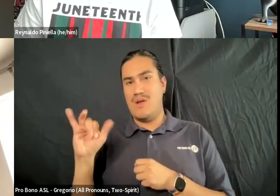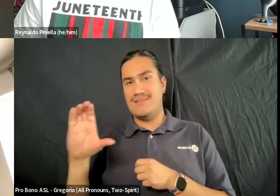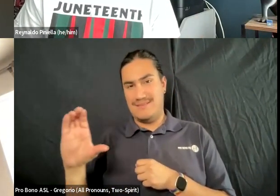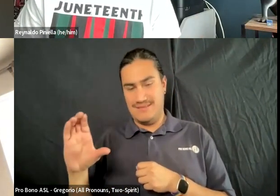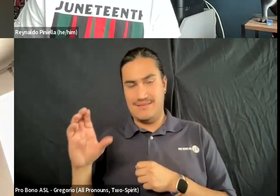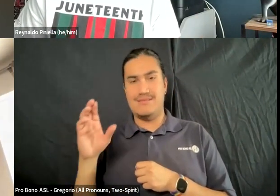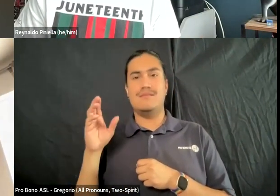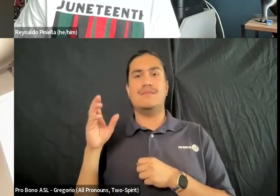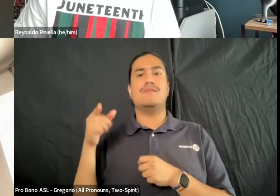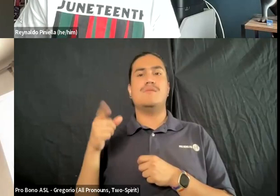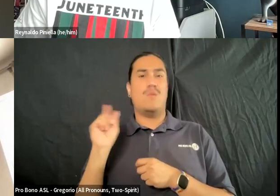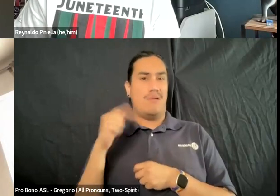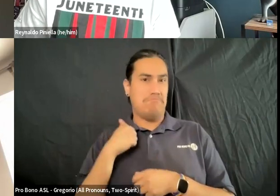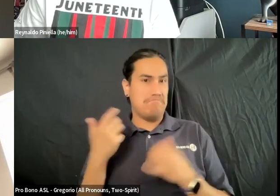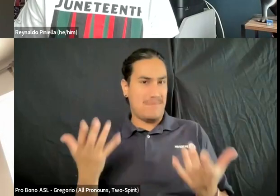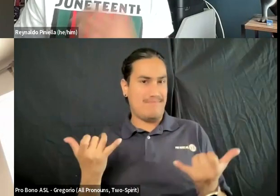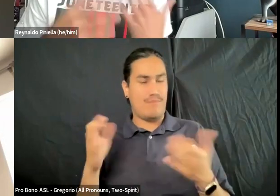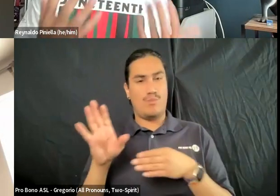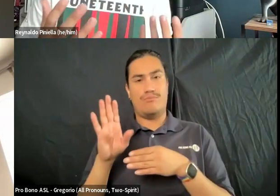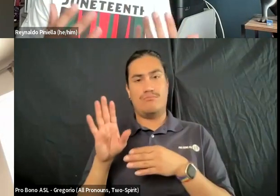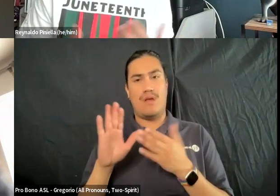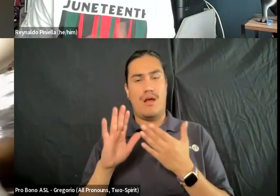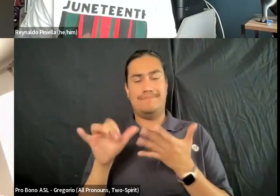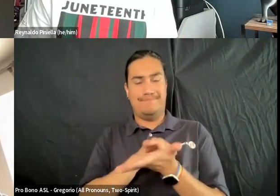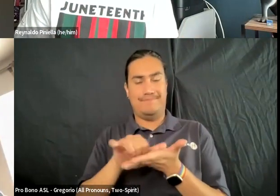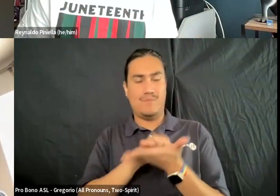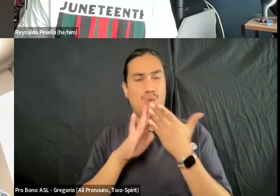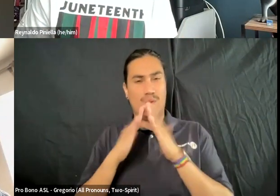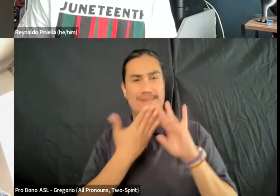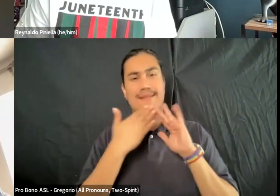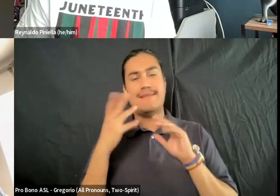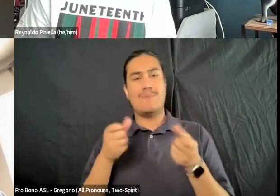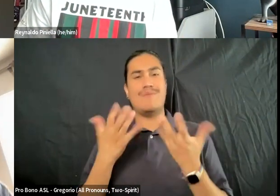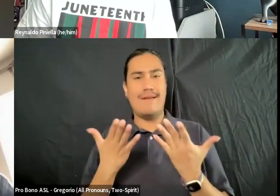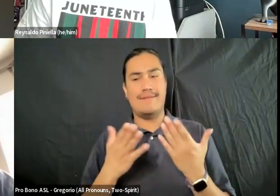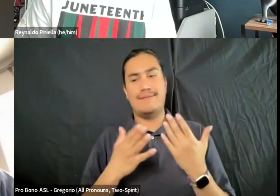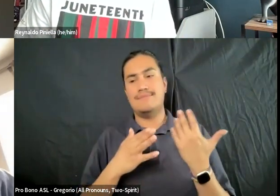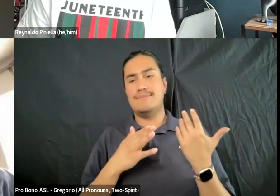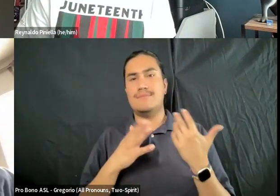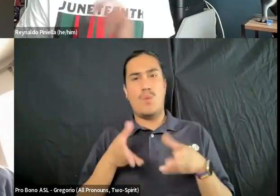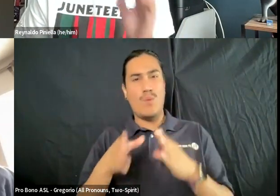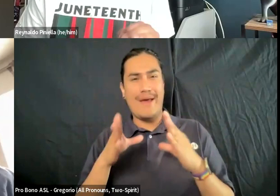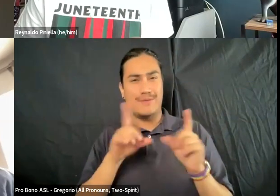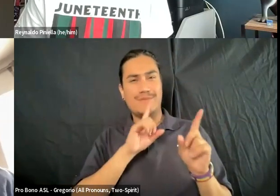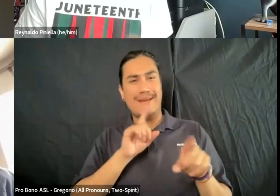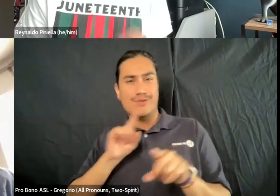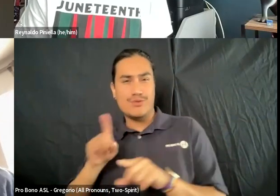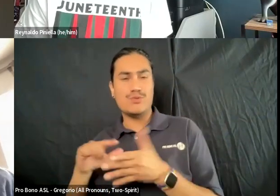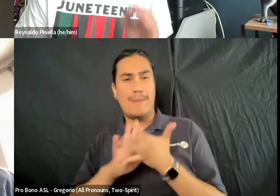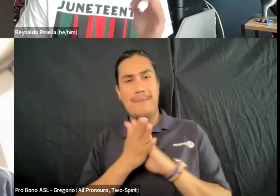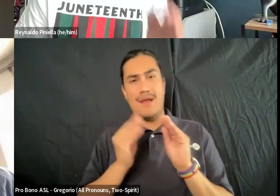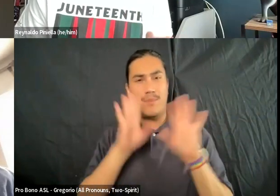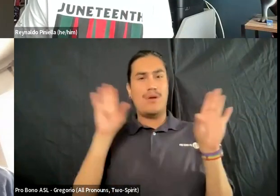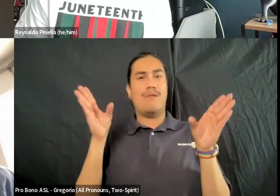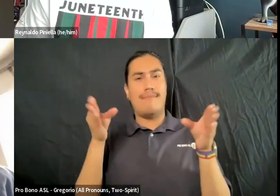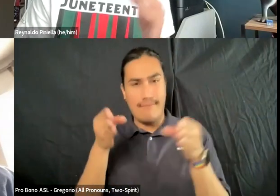City where I am. And they gave me a roadmap to find answers to these questions so that I could get really specific about the